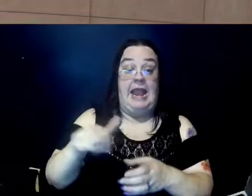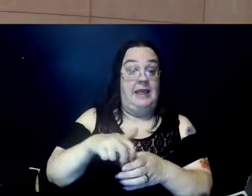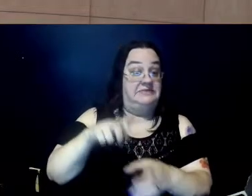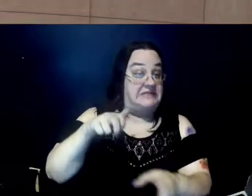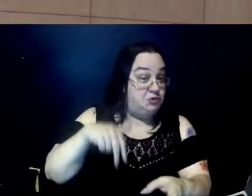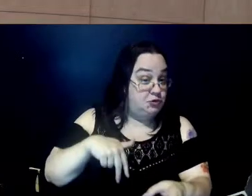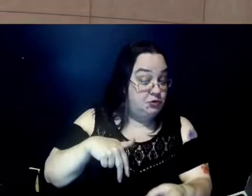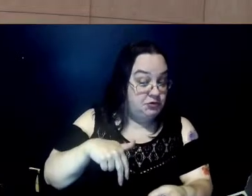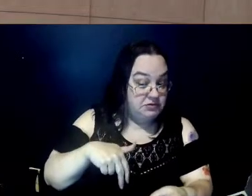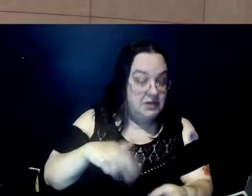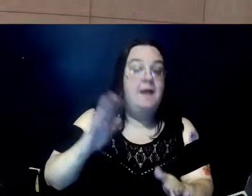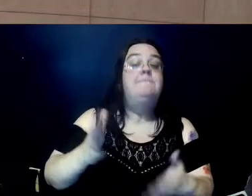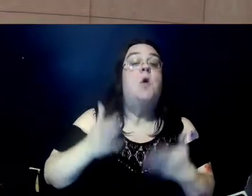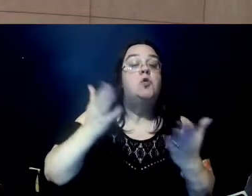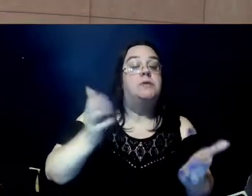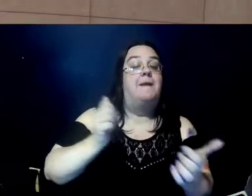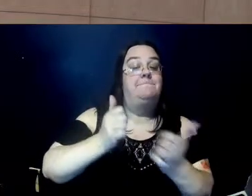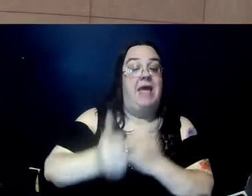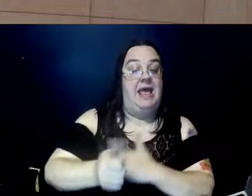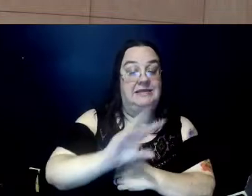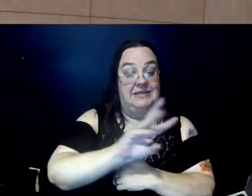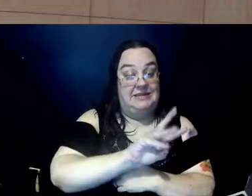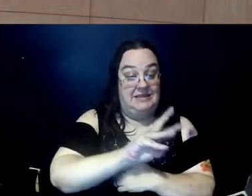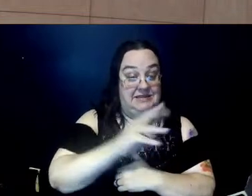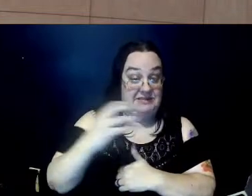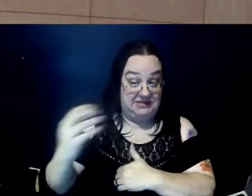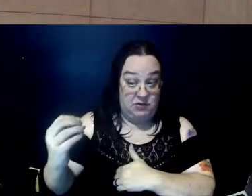abstentions? The motion passes 6-0,